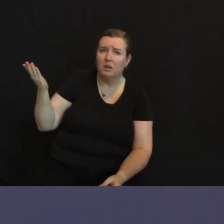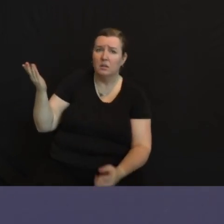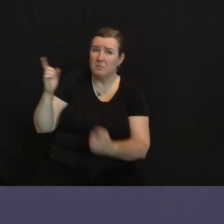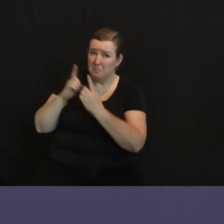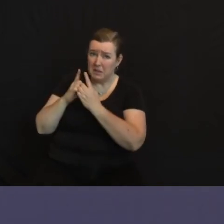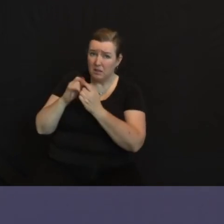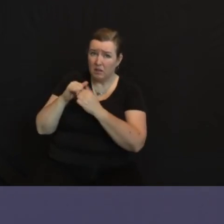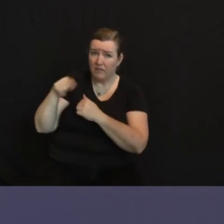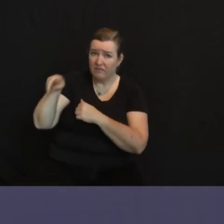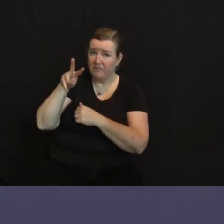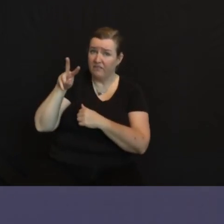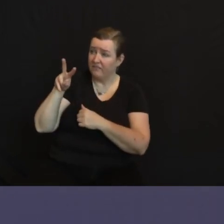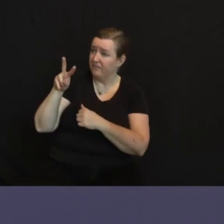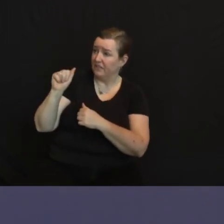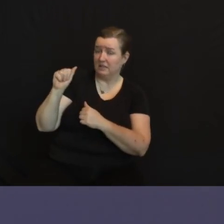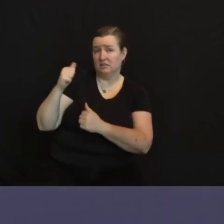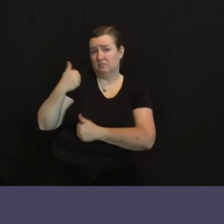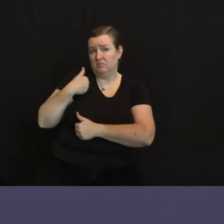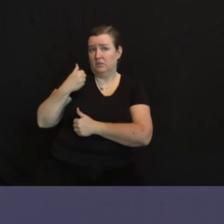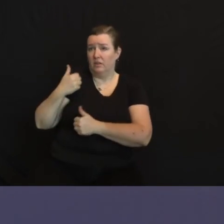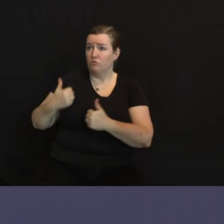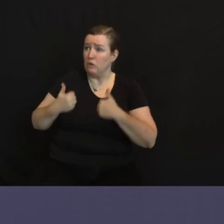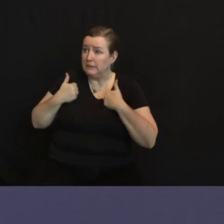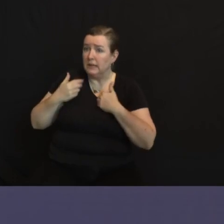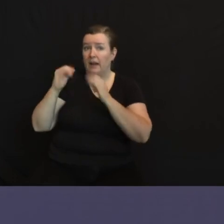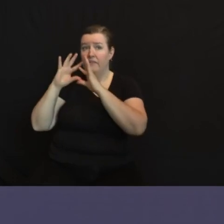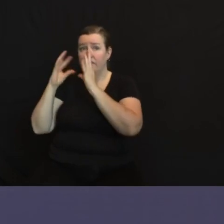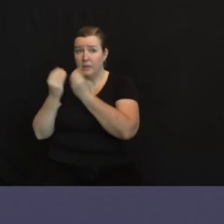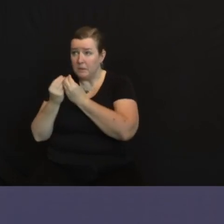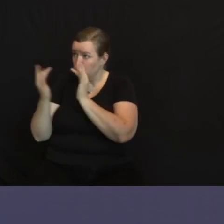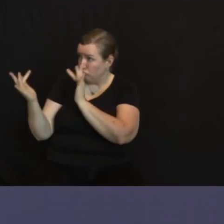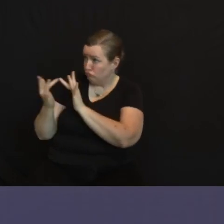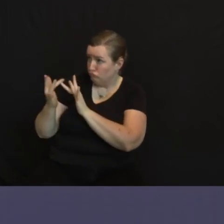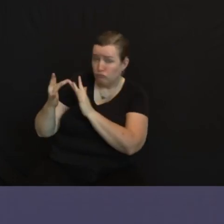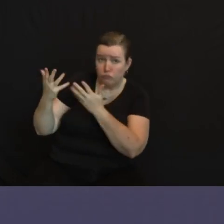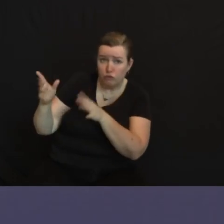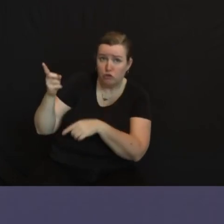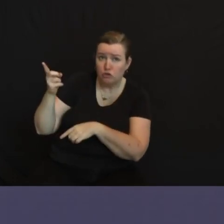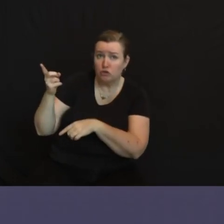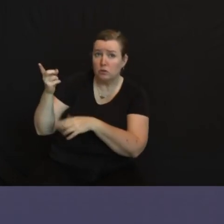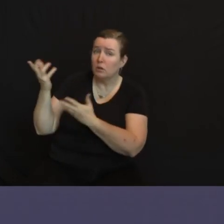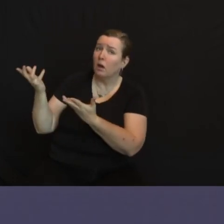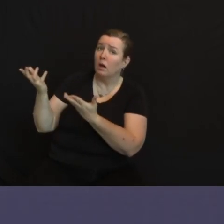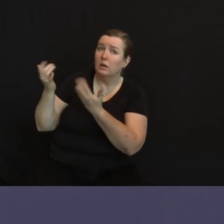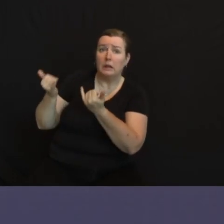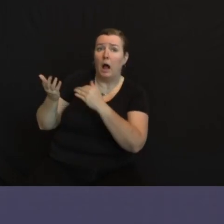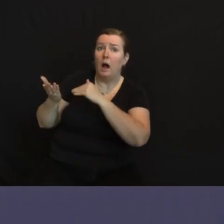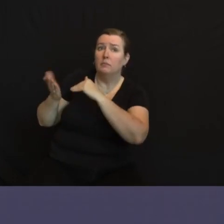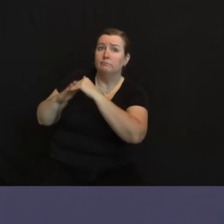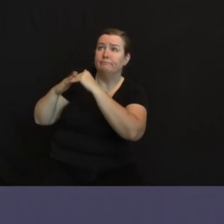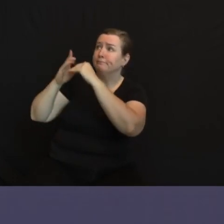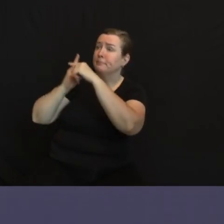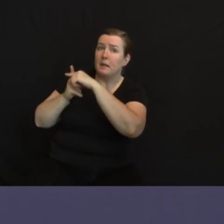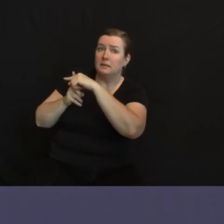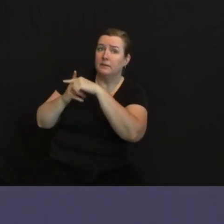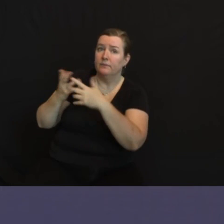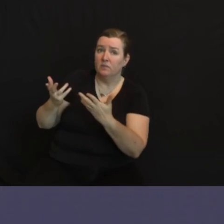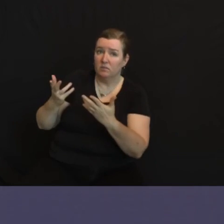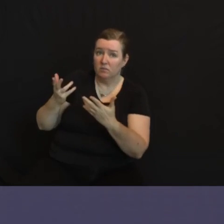homes residents' families? And with cases increasing, is contact tracing working to keep new cases in